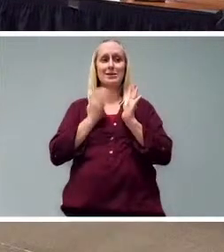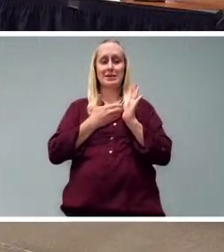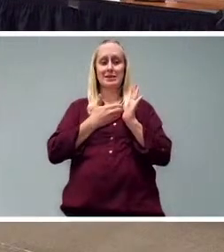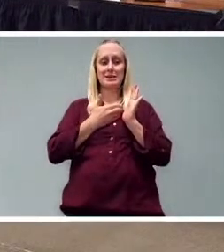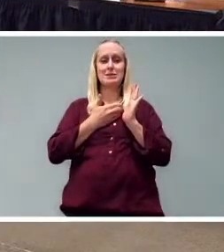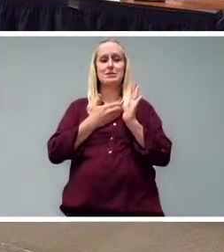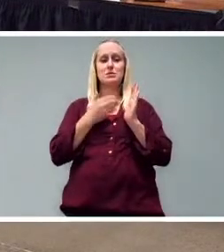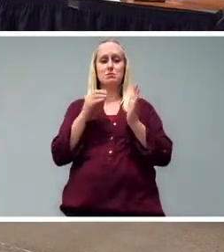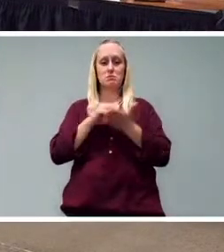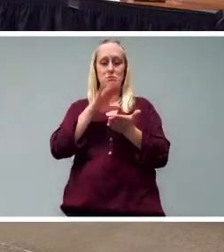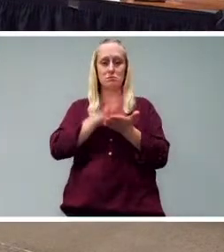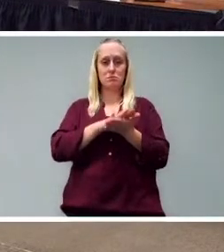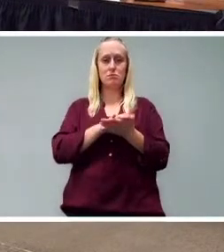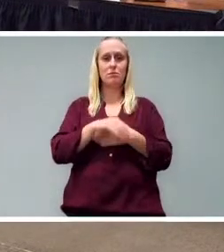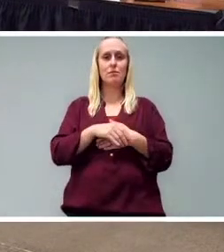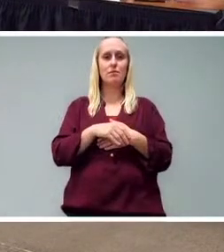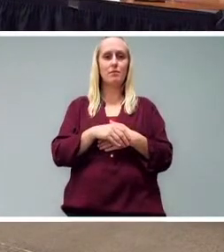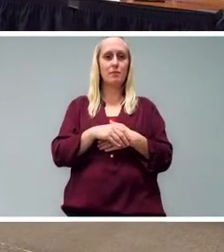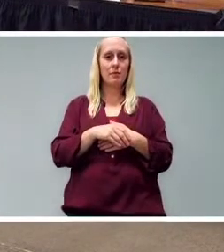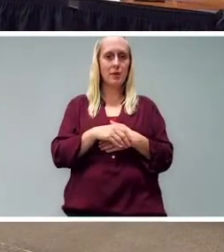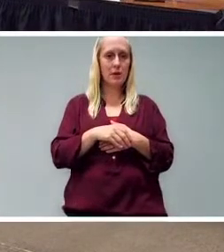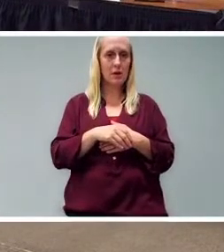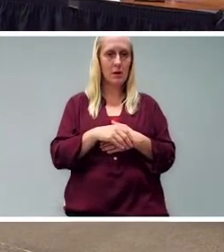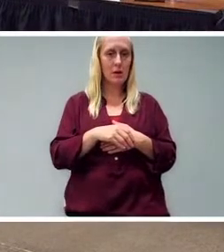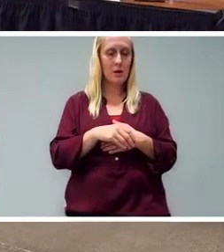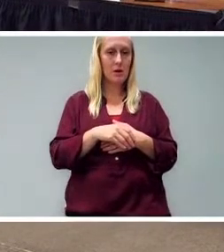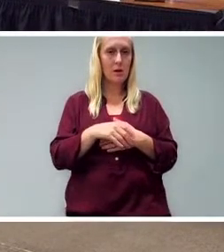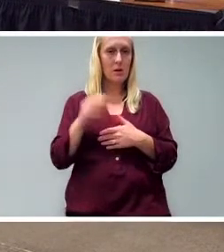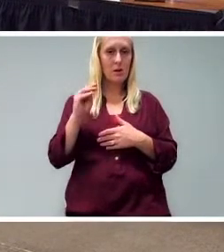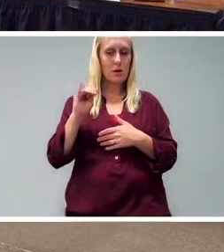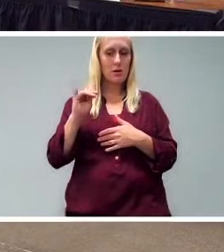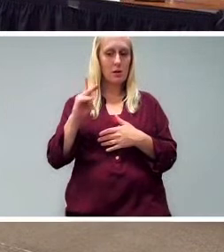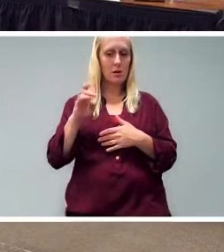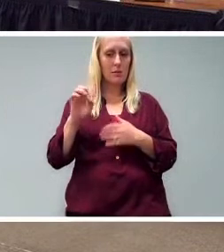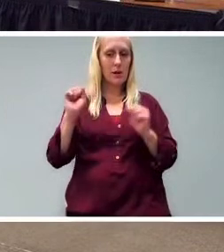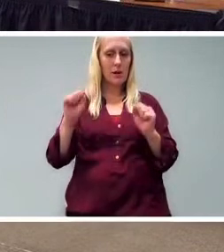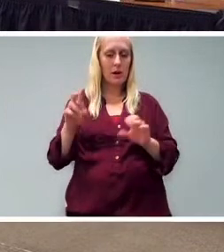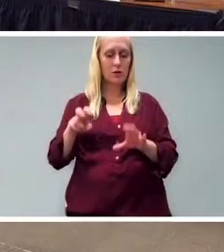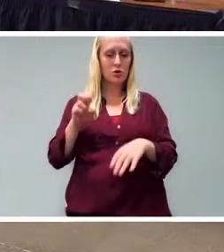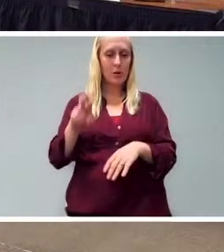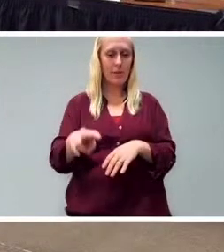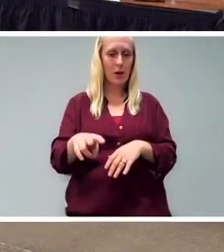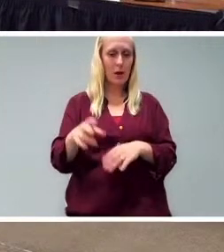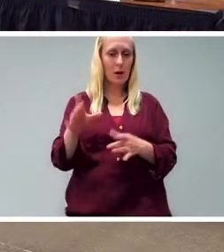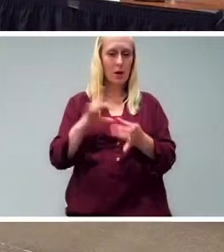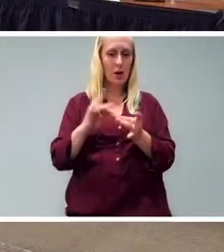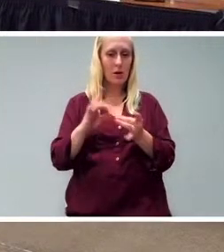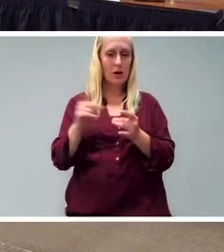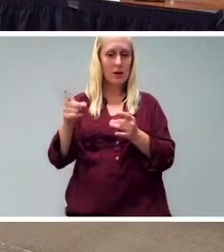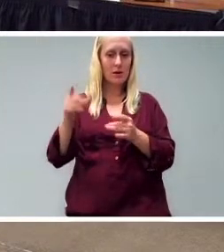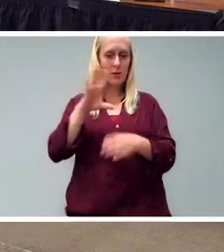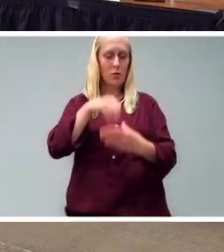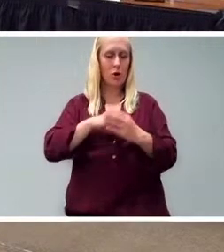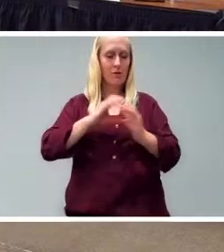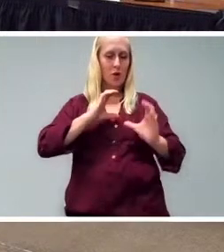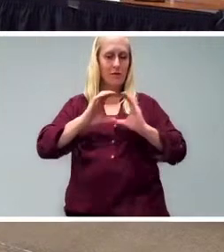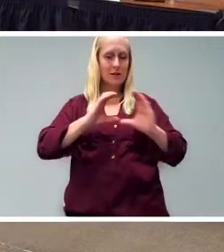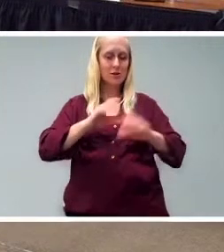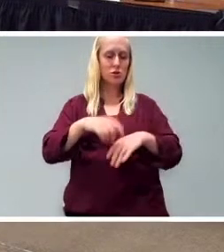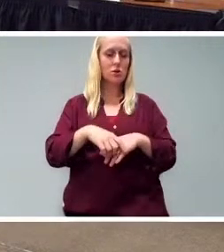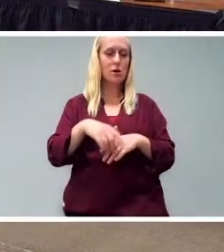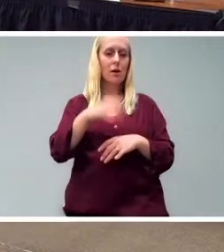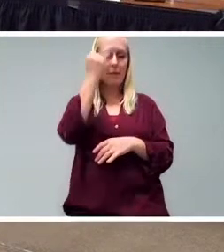And Mike Keene can jump in on this because he's been in these various conversations. But the idea is